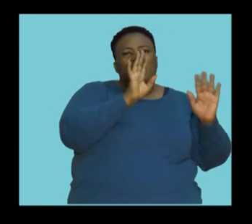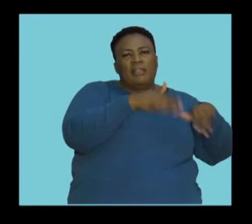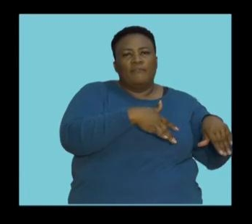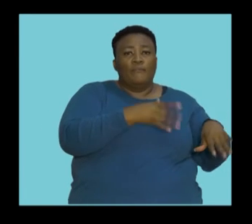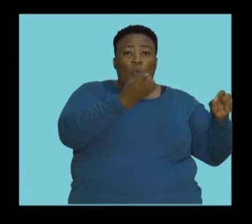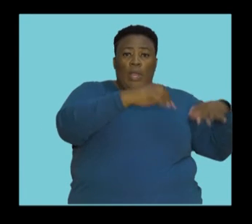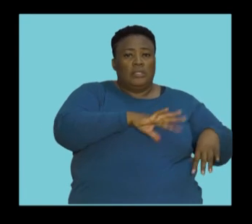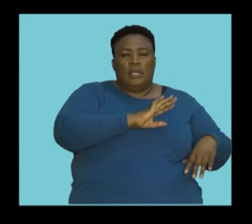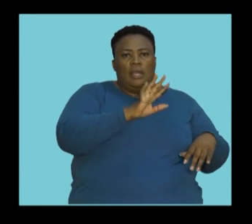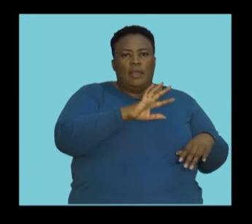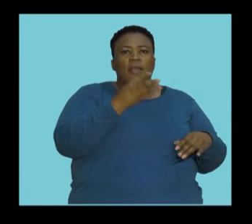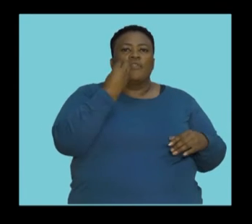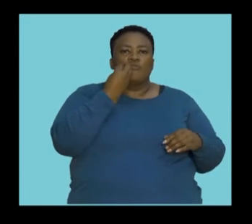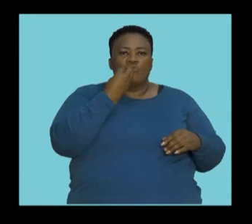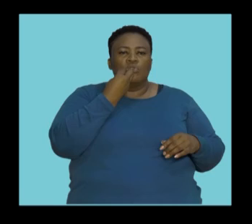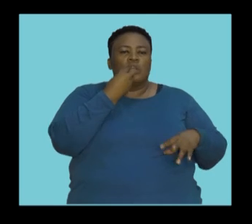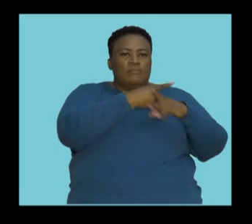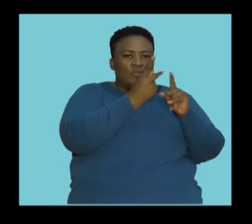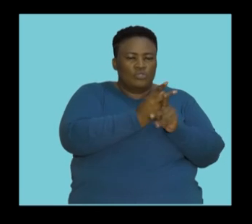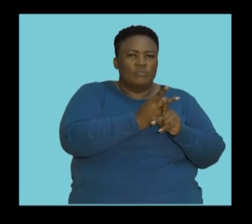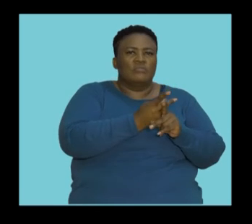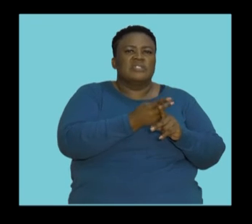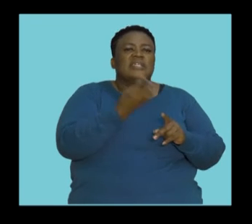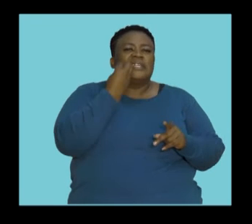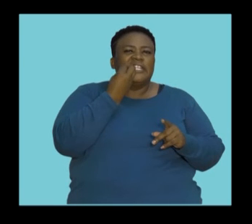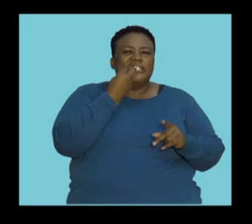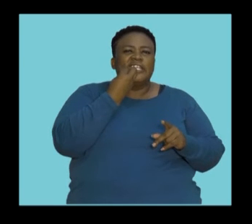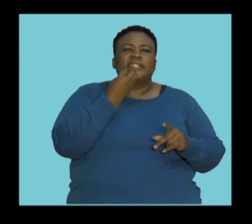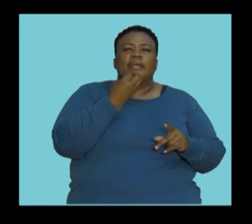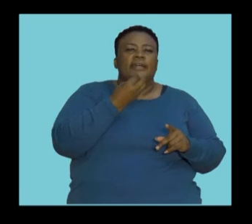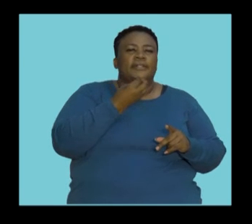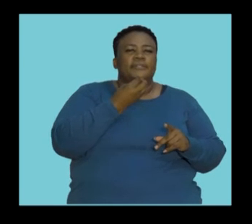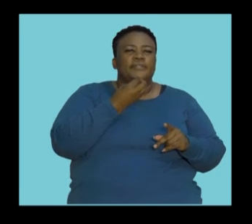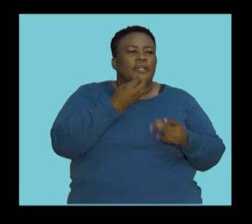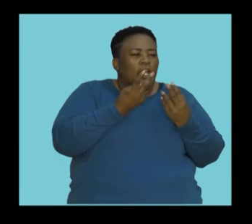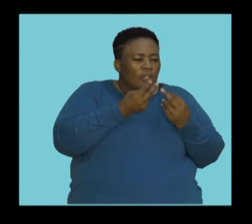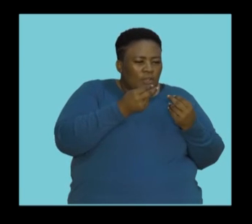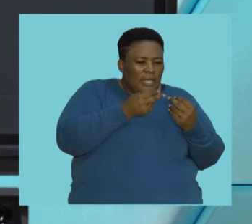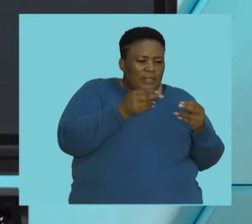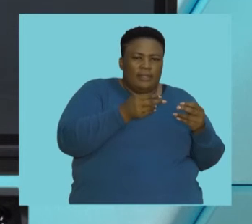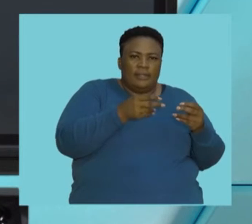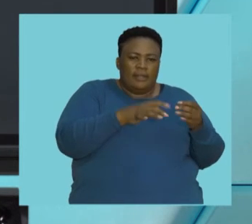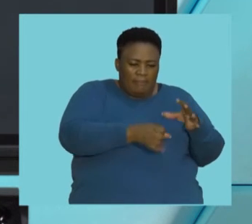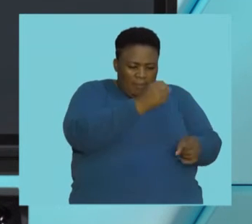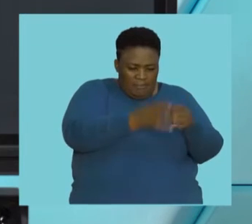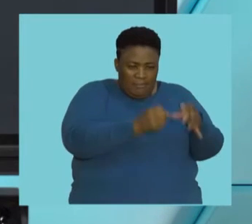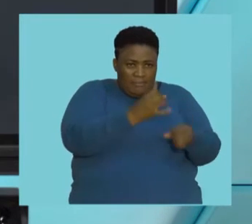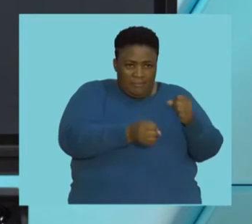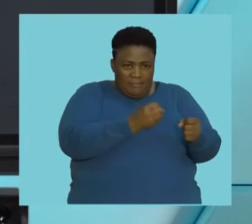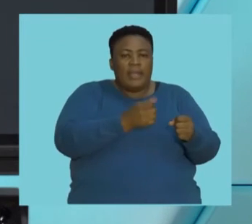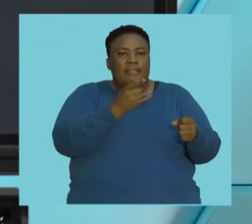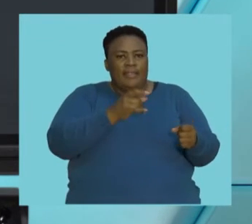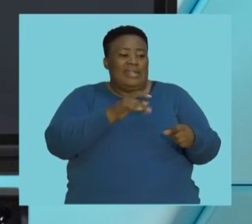over to waste, or the food that is produced is consumed fresh, and that's produced as per their need, or